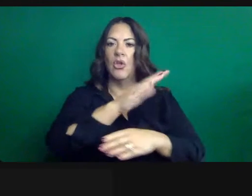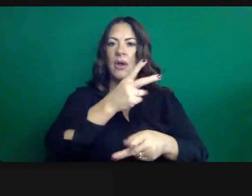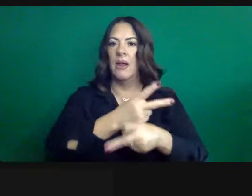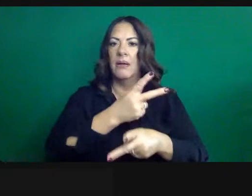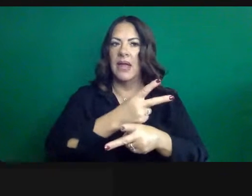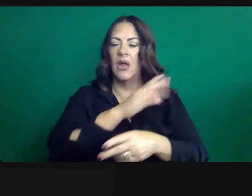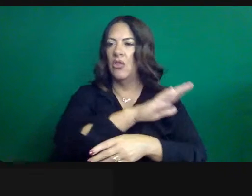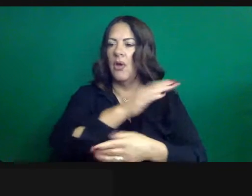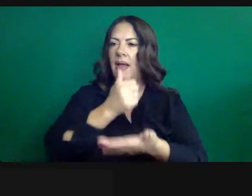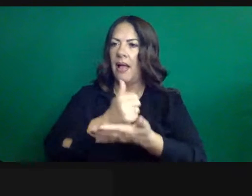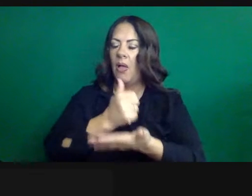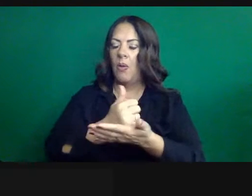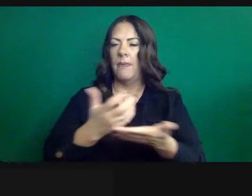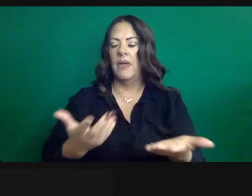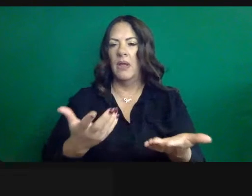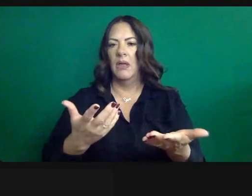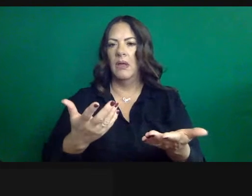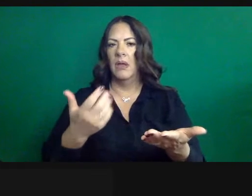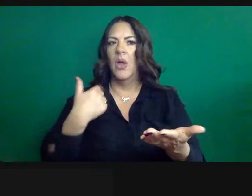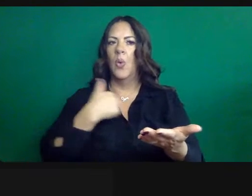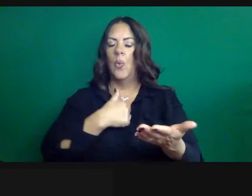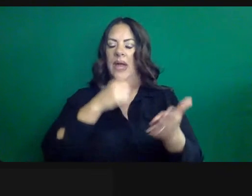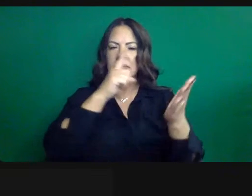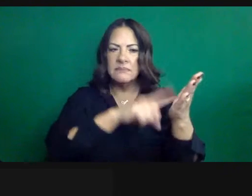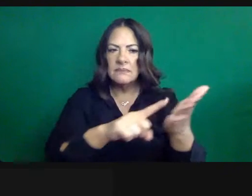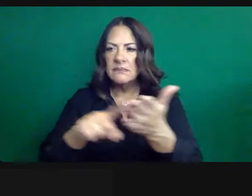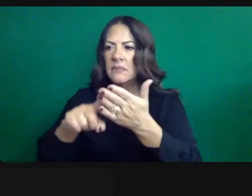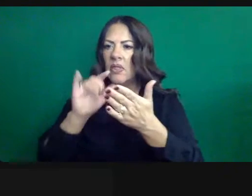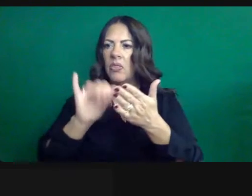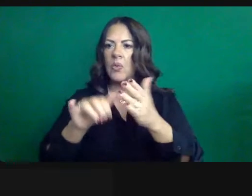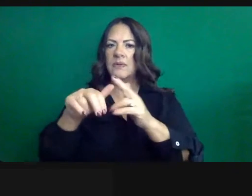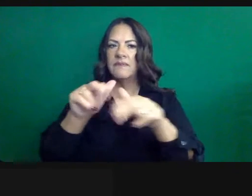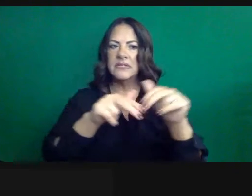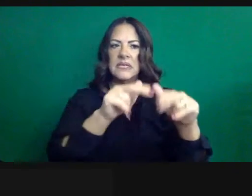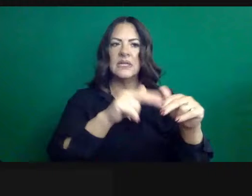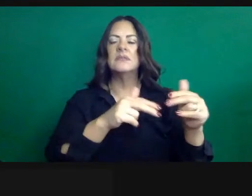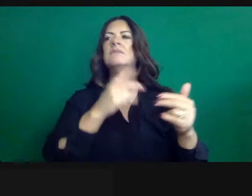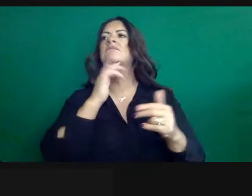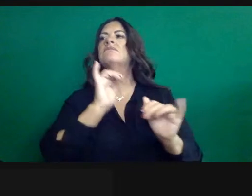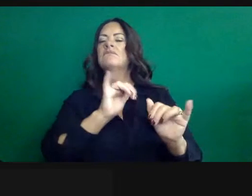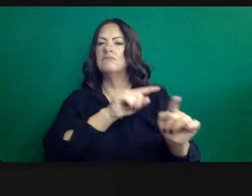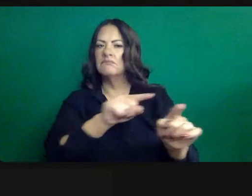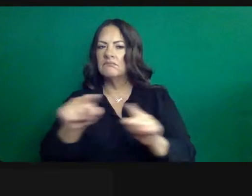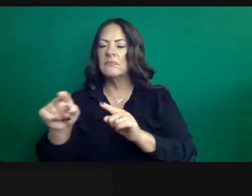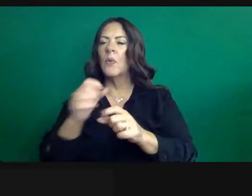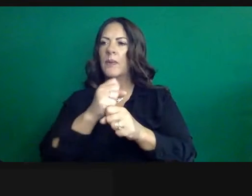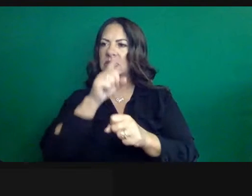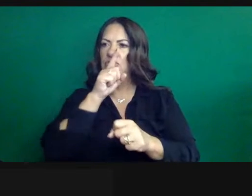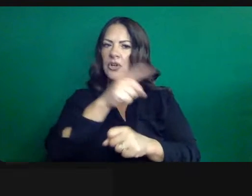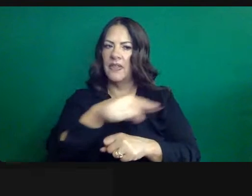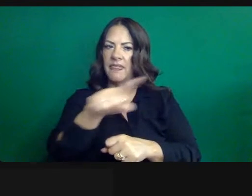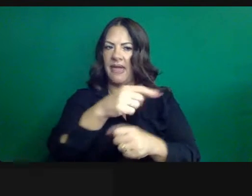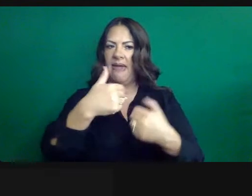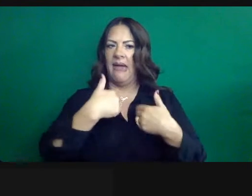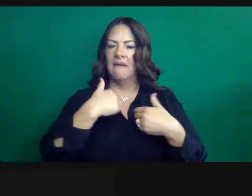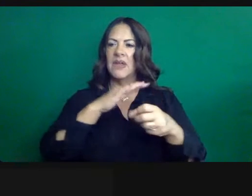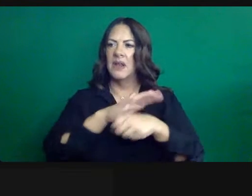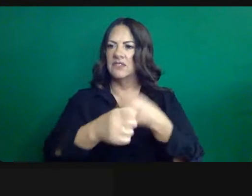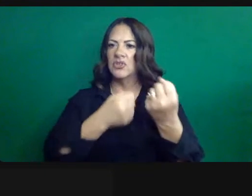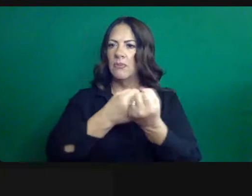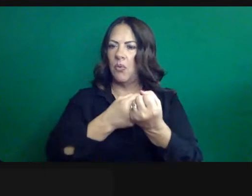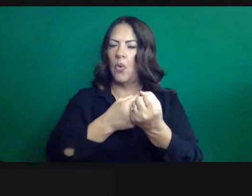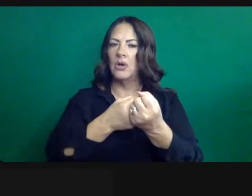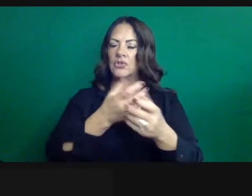are finding care in those facilities, and we expect to do all that we can to make sure that they can support it. To your